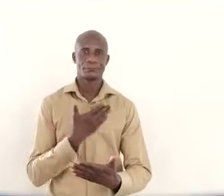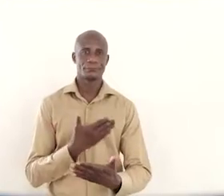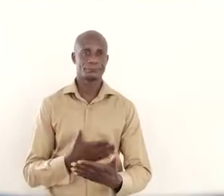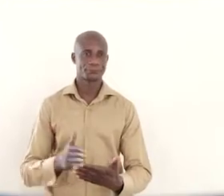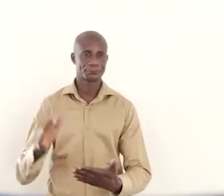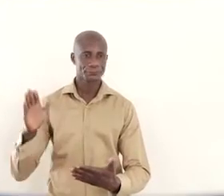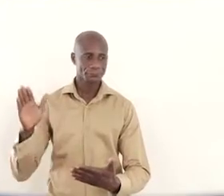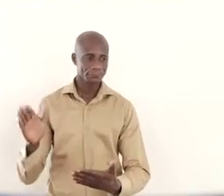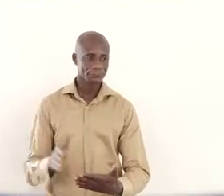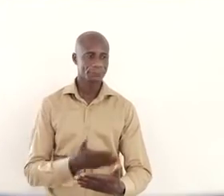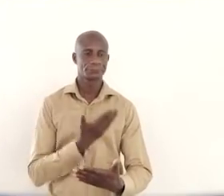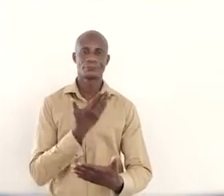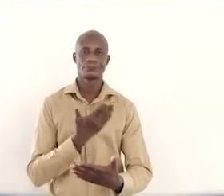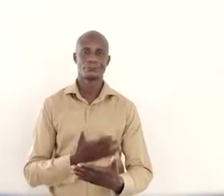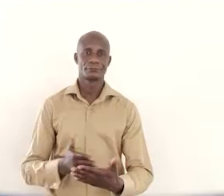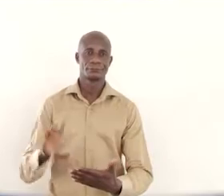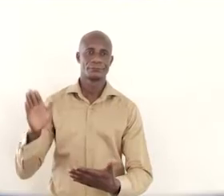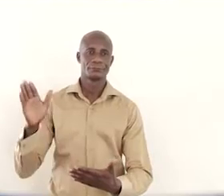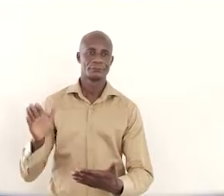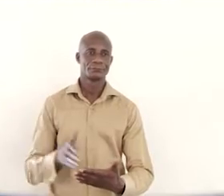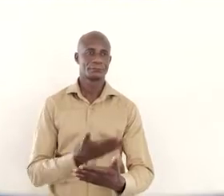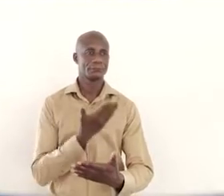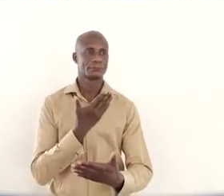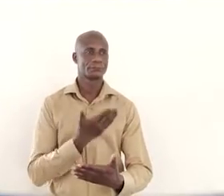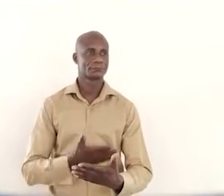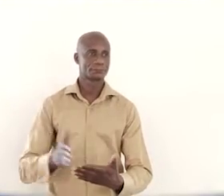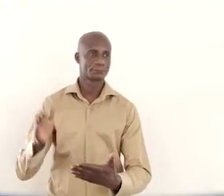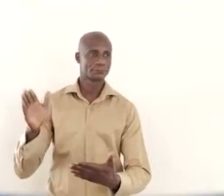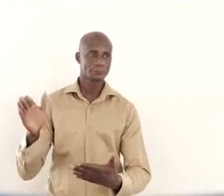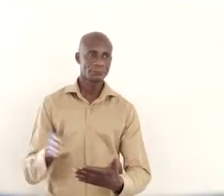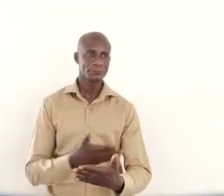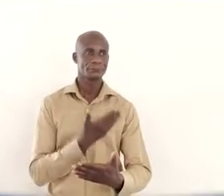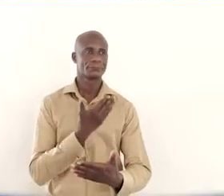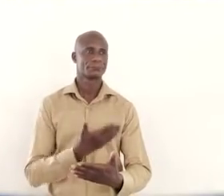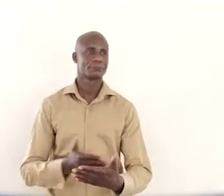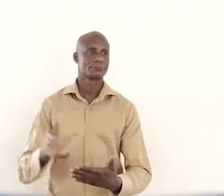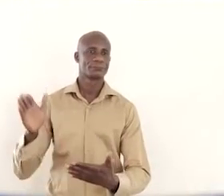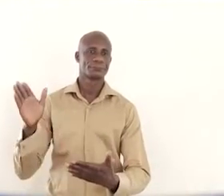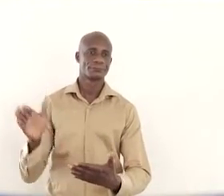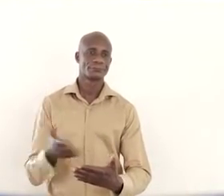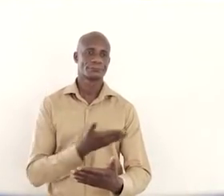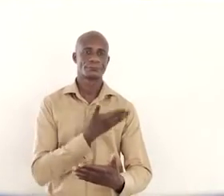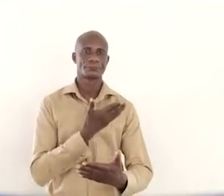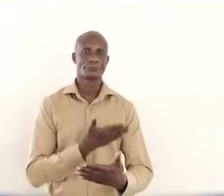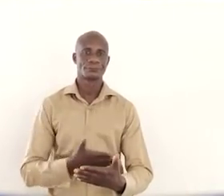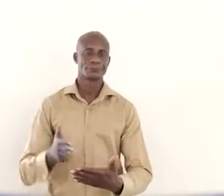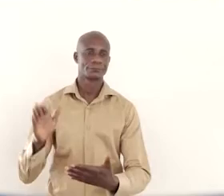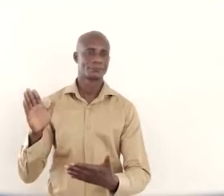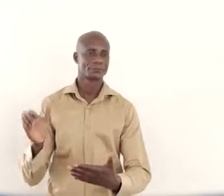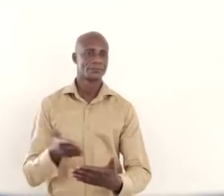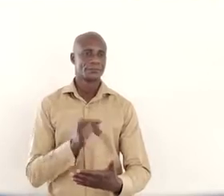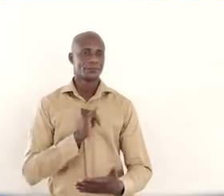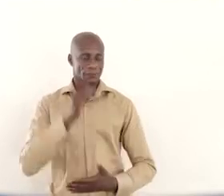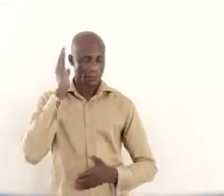who saves me. Jesus is the cornerstone, I will place my trust in